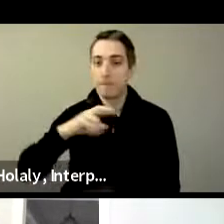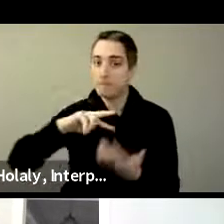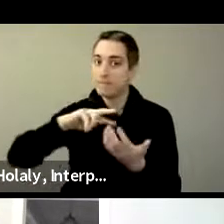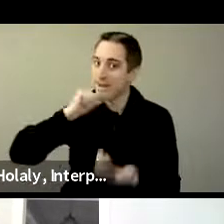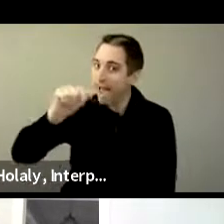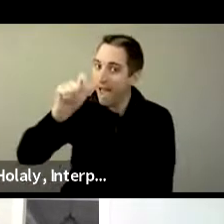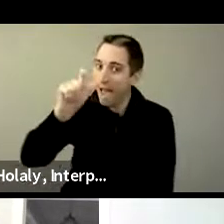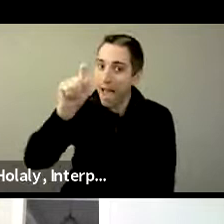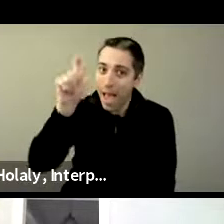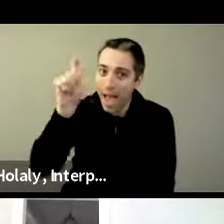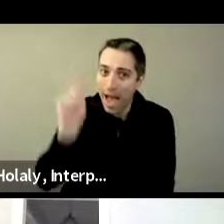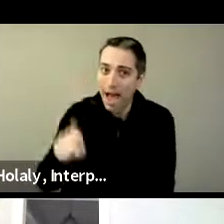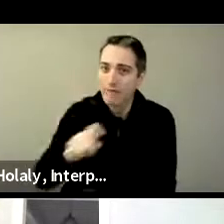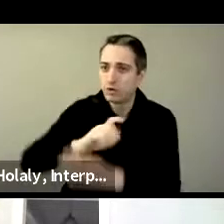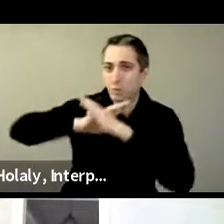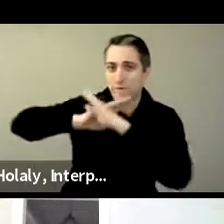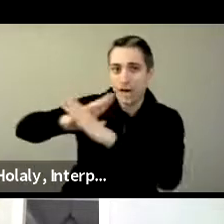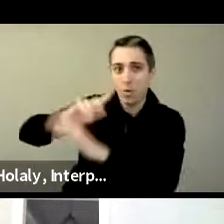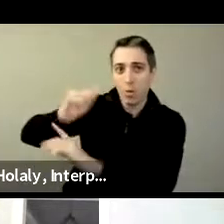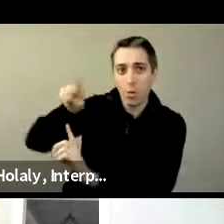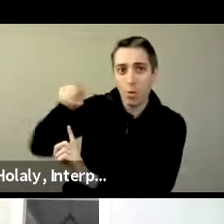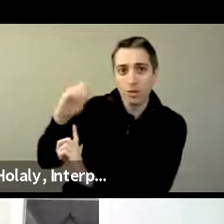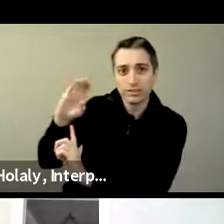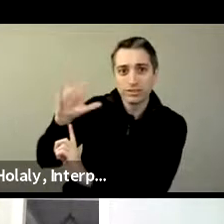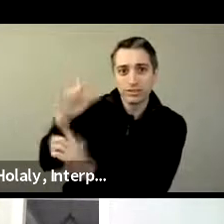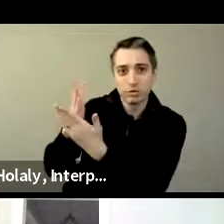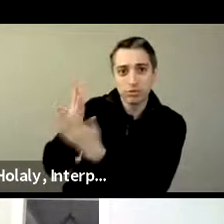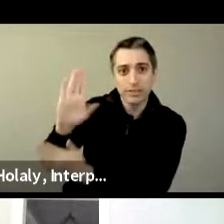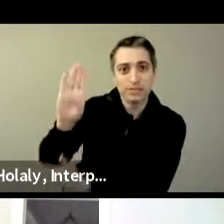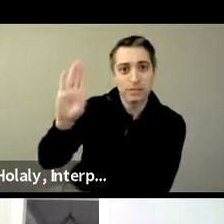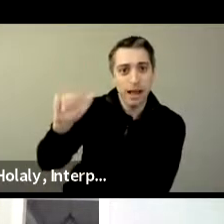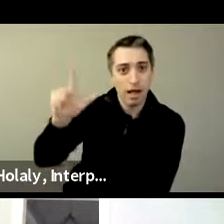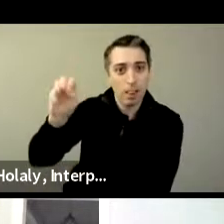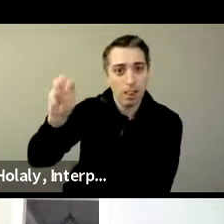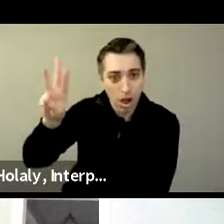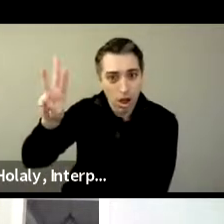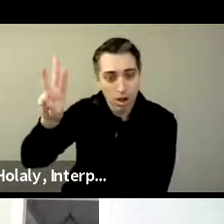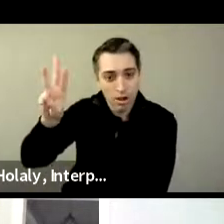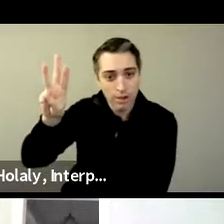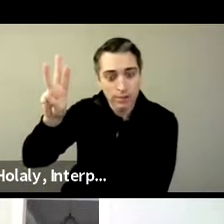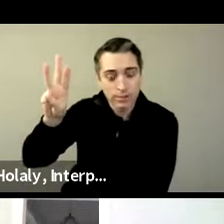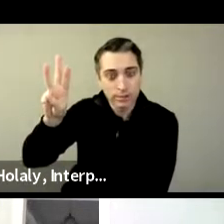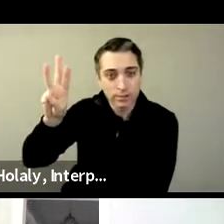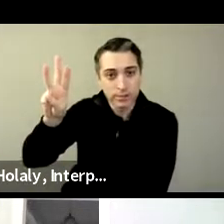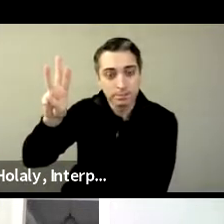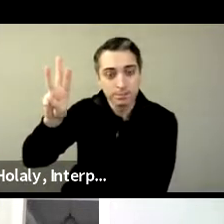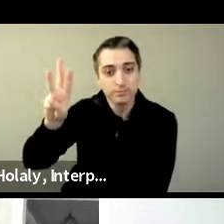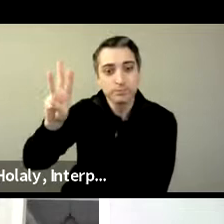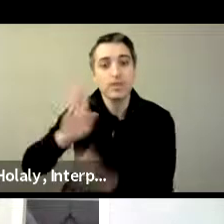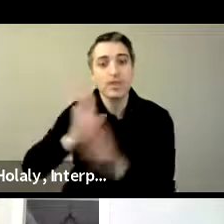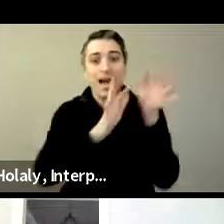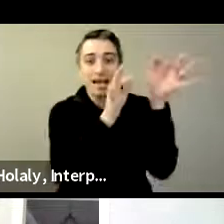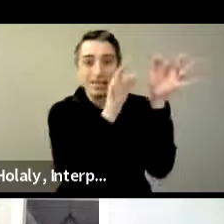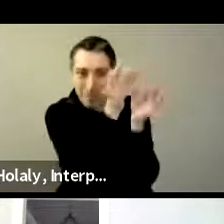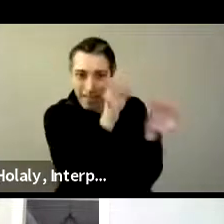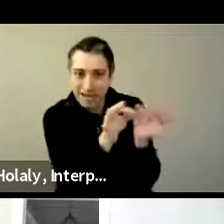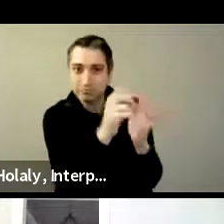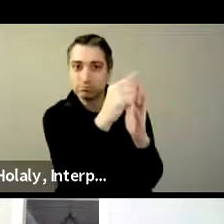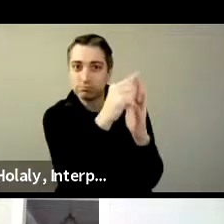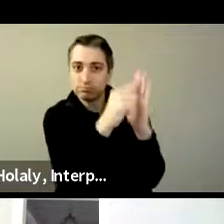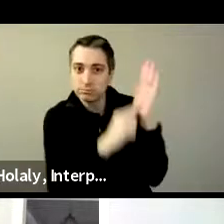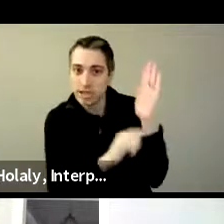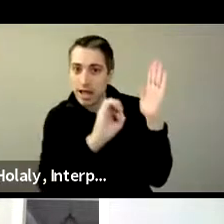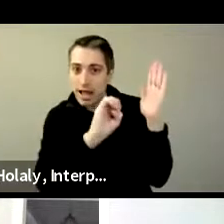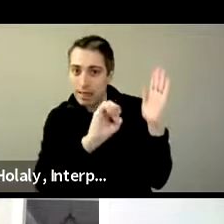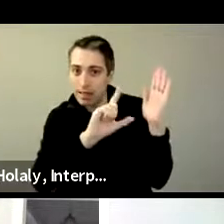from securing civil rights guaranteed by law other than those spelled out in Elliott Larson Civil